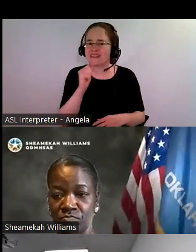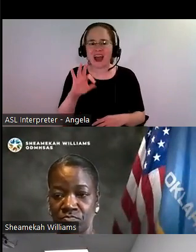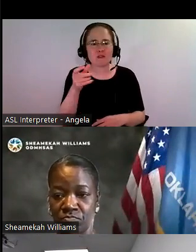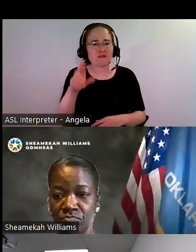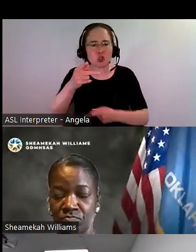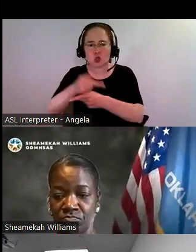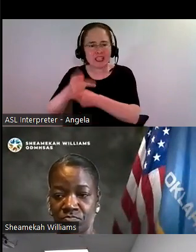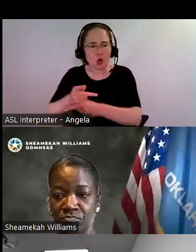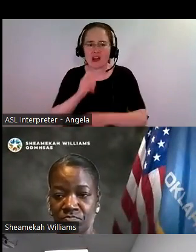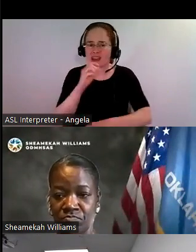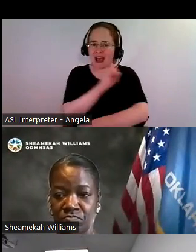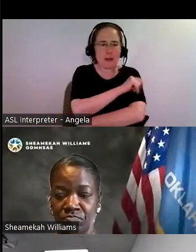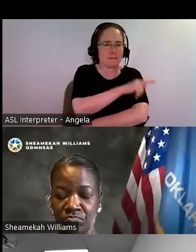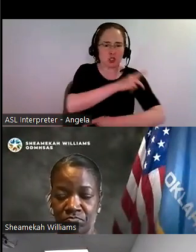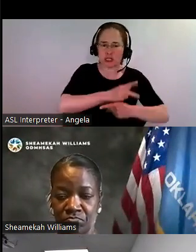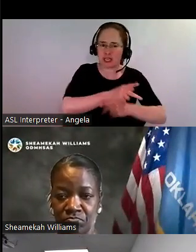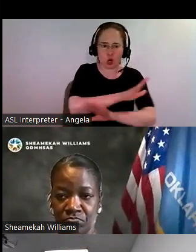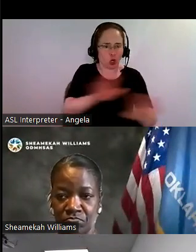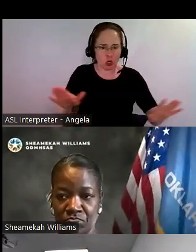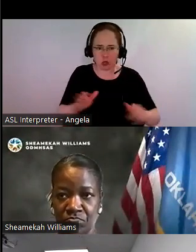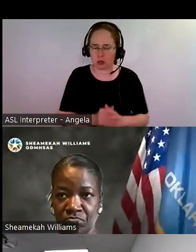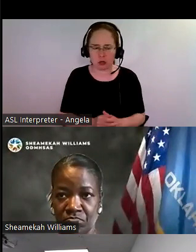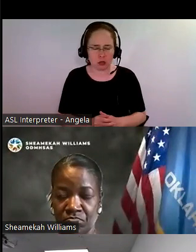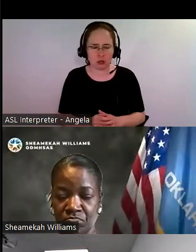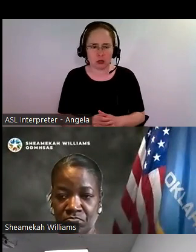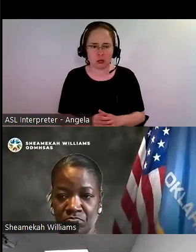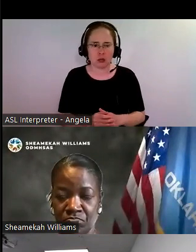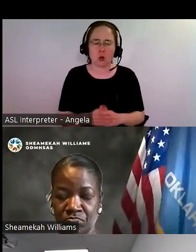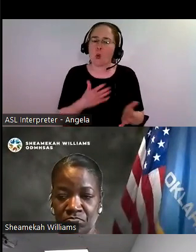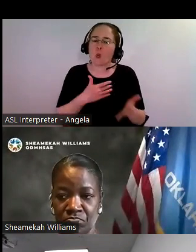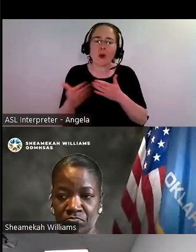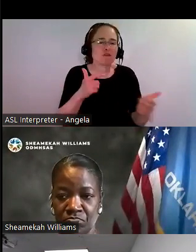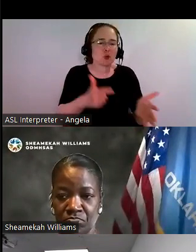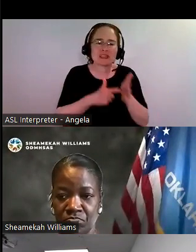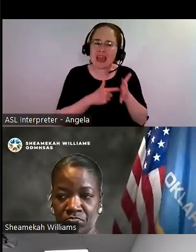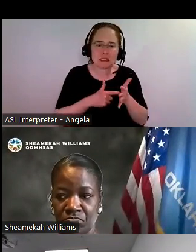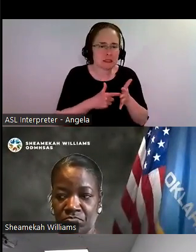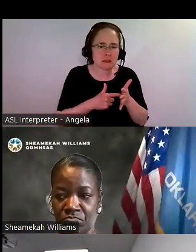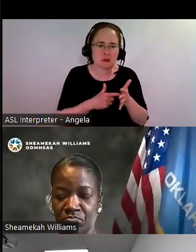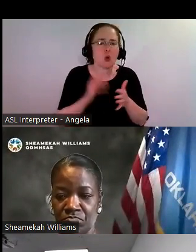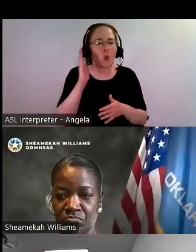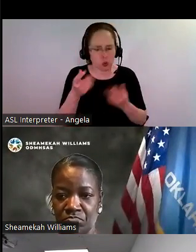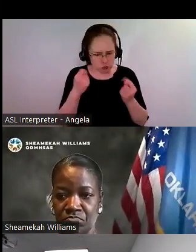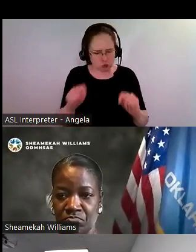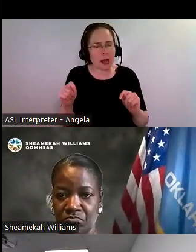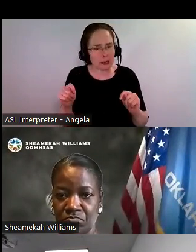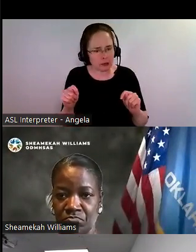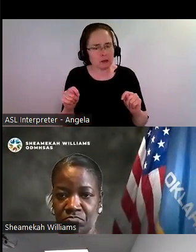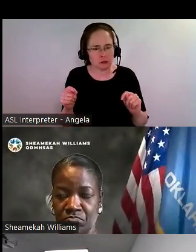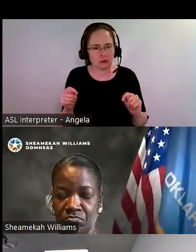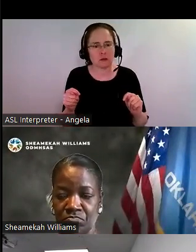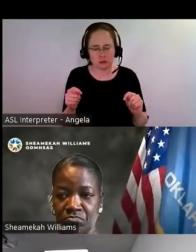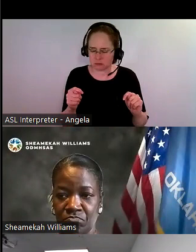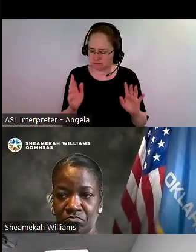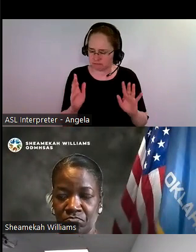out of inpatient care and residential treatment. So anything that it takes to do that, we opened it up and said that's what we need to